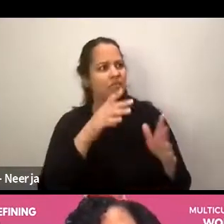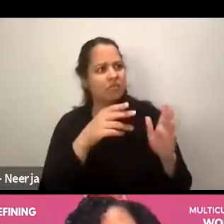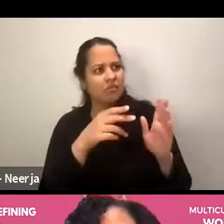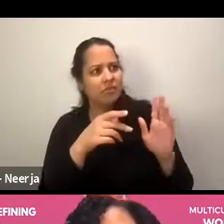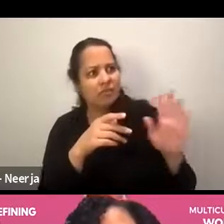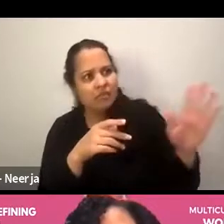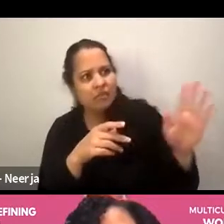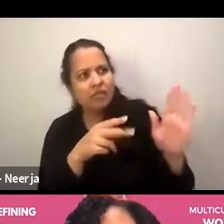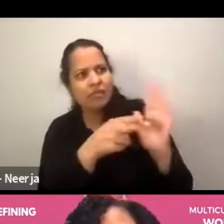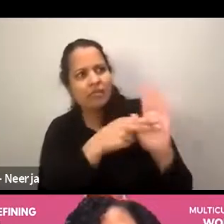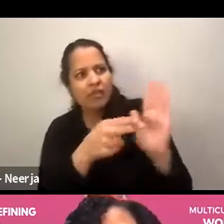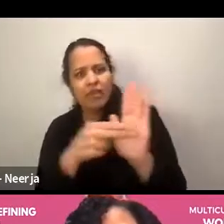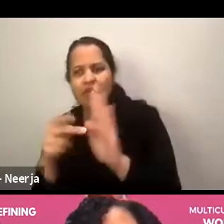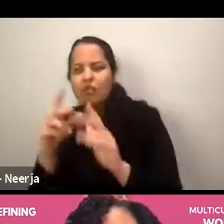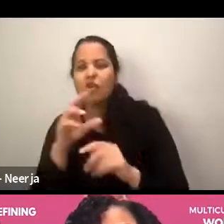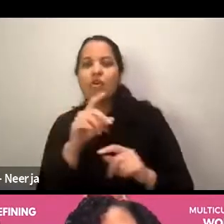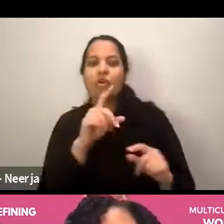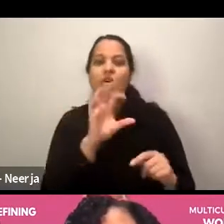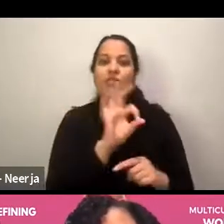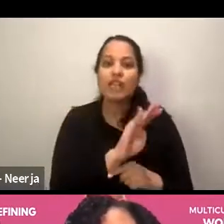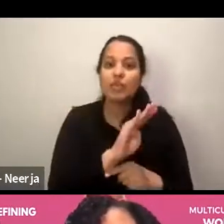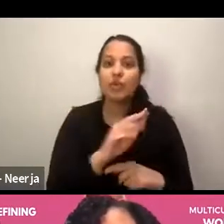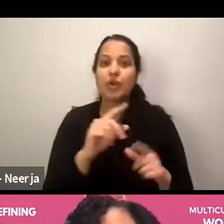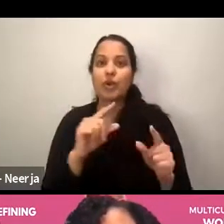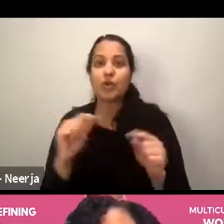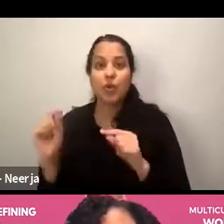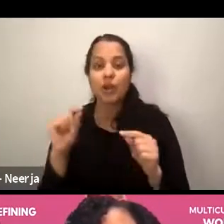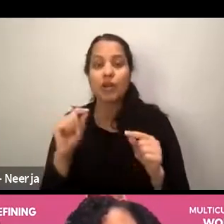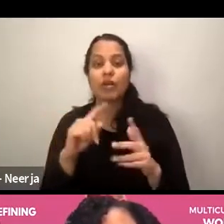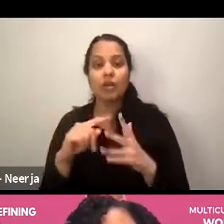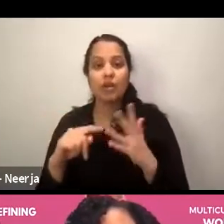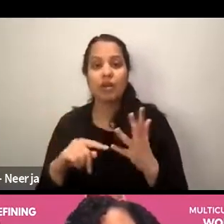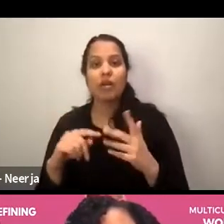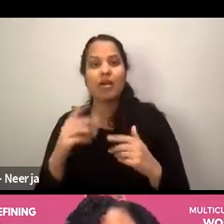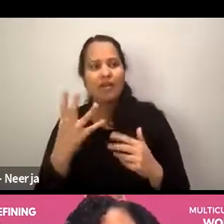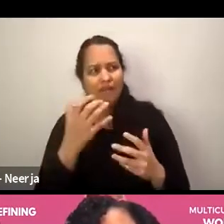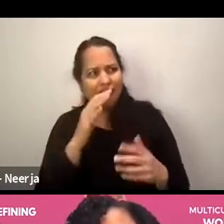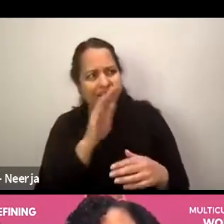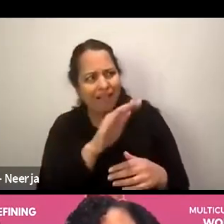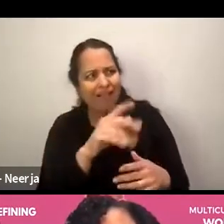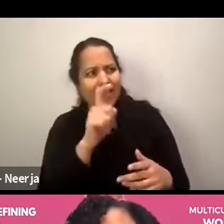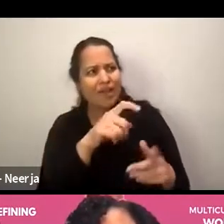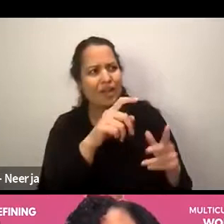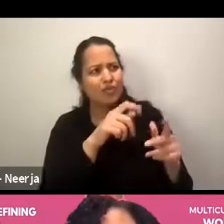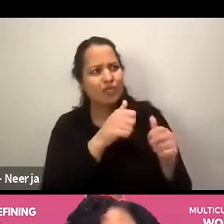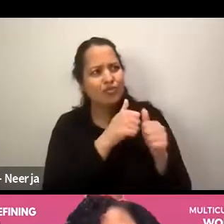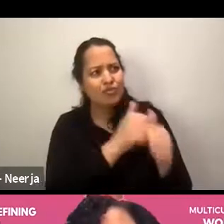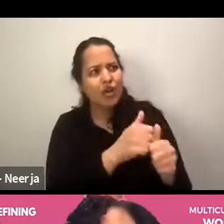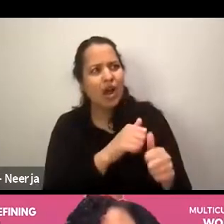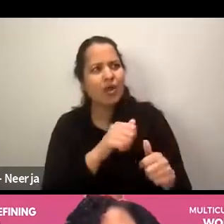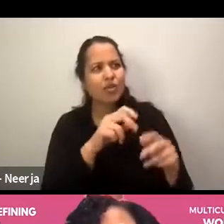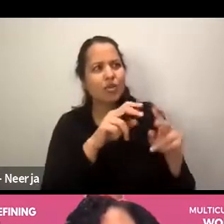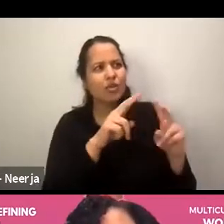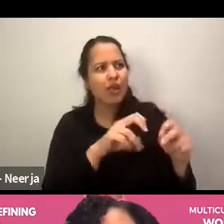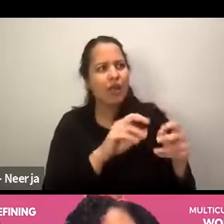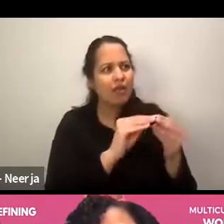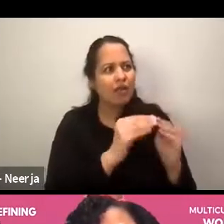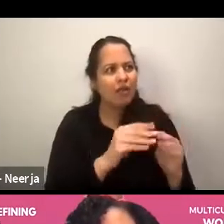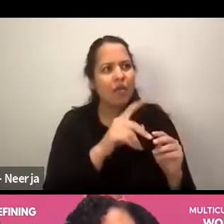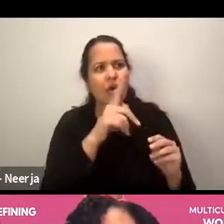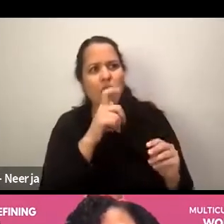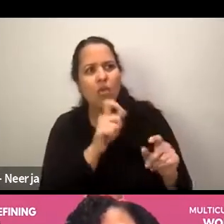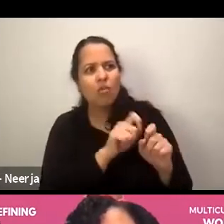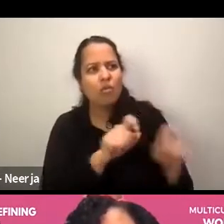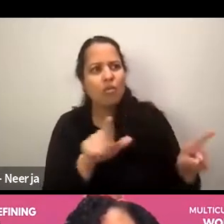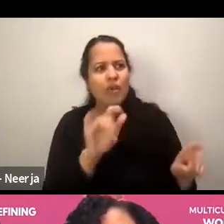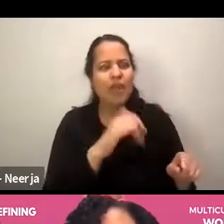for Google, because we want to make sure that these companies are tracking the analytics of this misinformation. And what